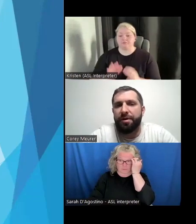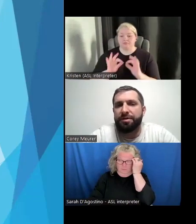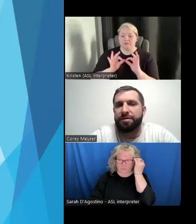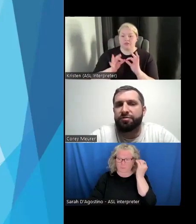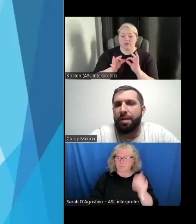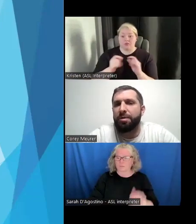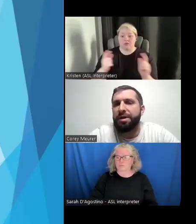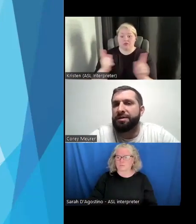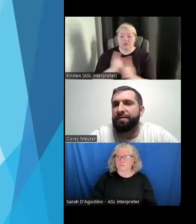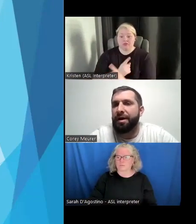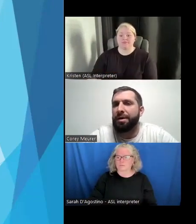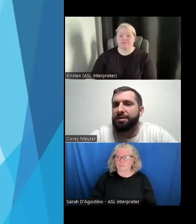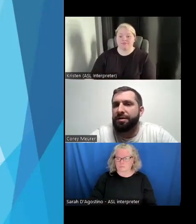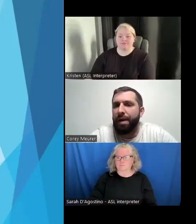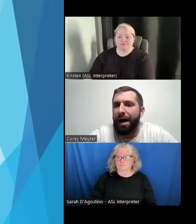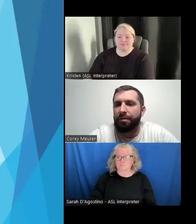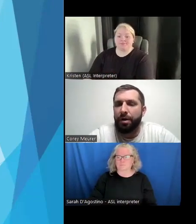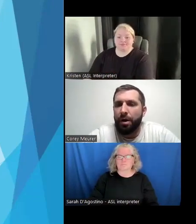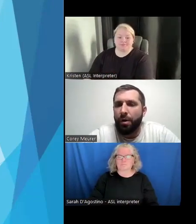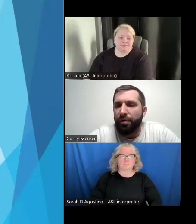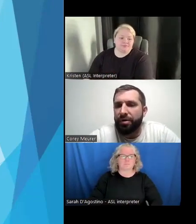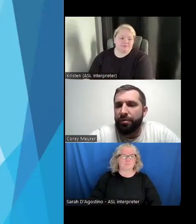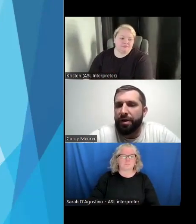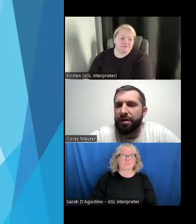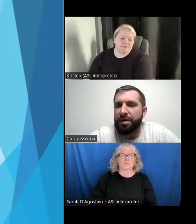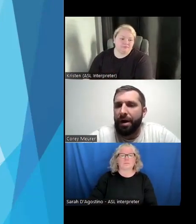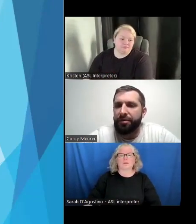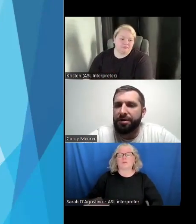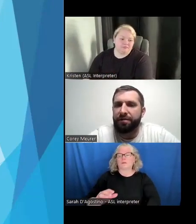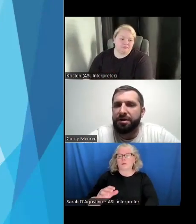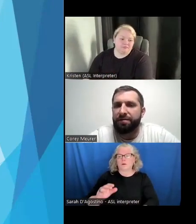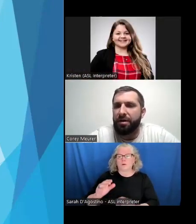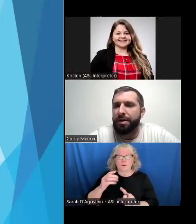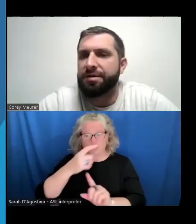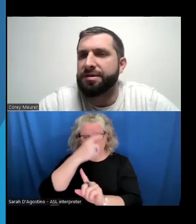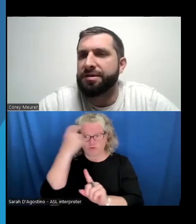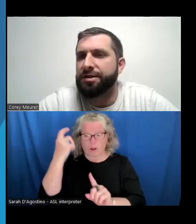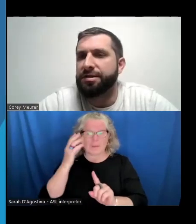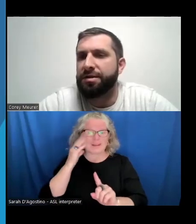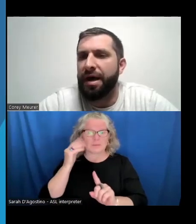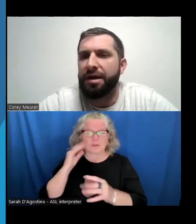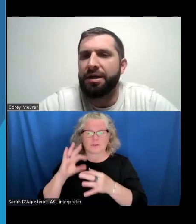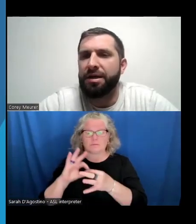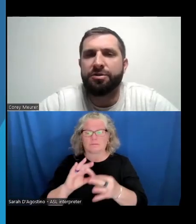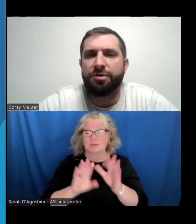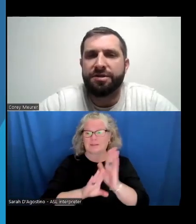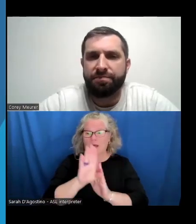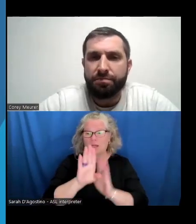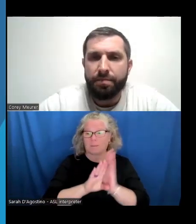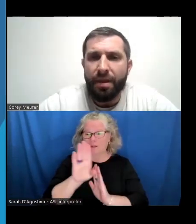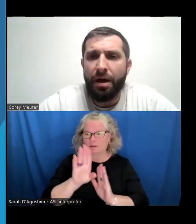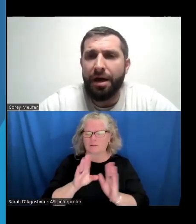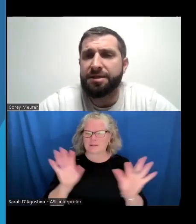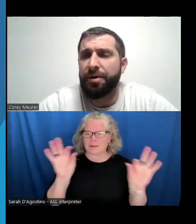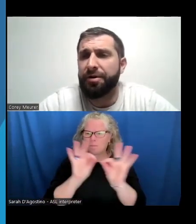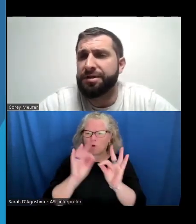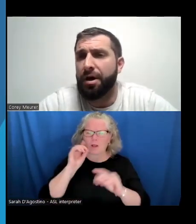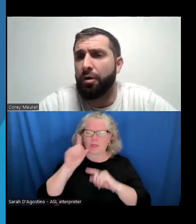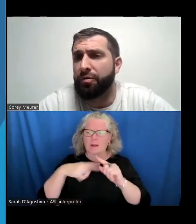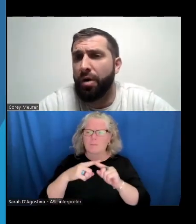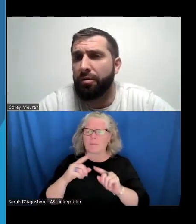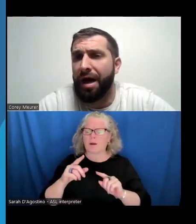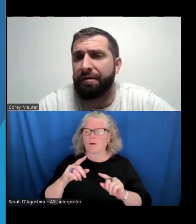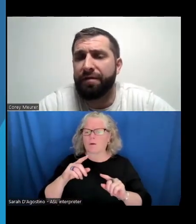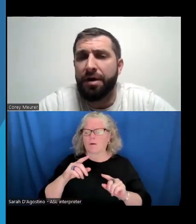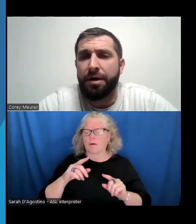In the experience of trauma being developmentally bound, we really want to think about the different developmental stages that individuals experience